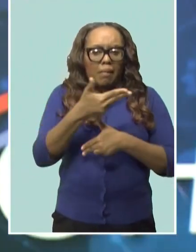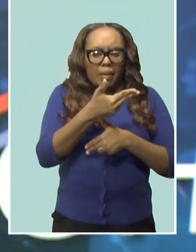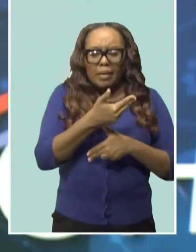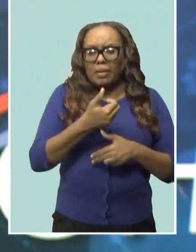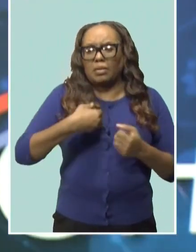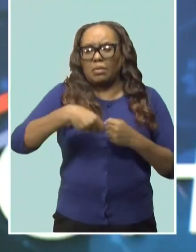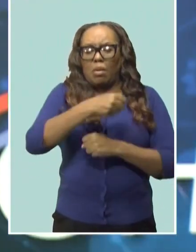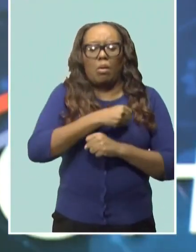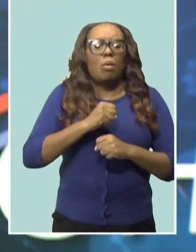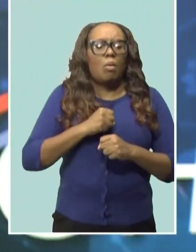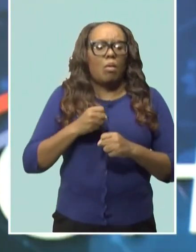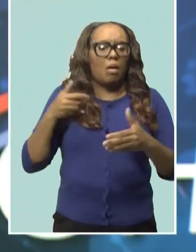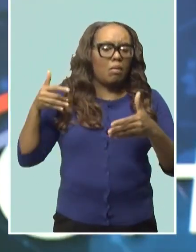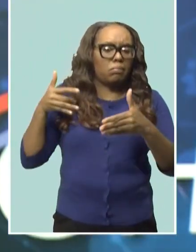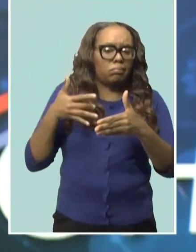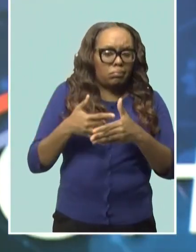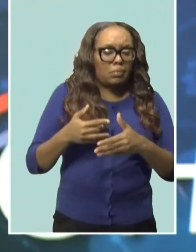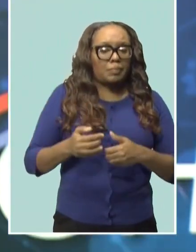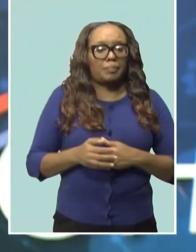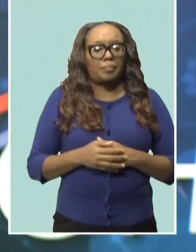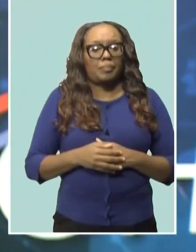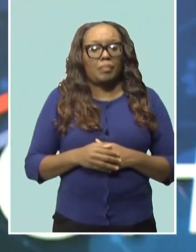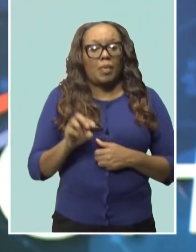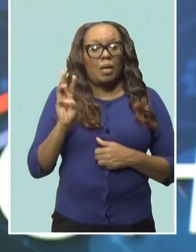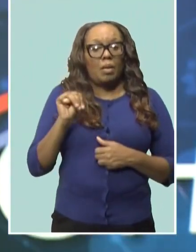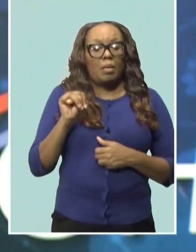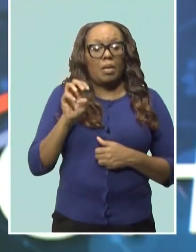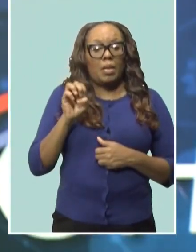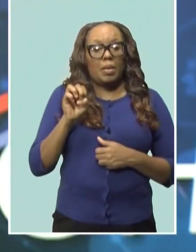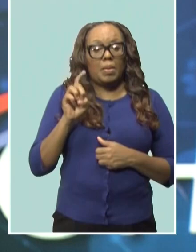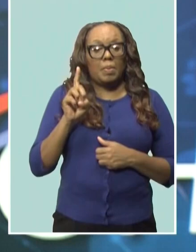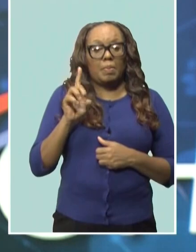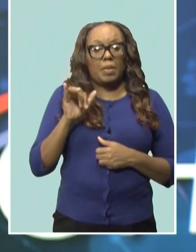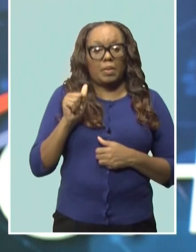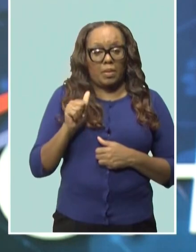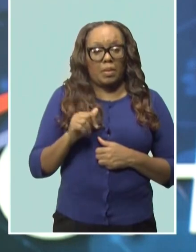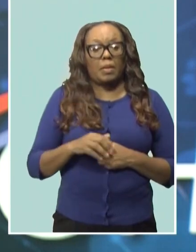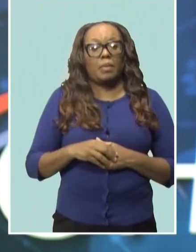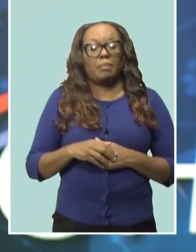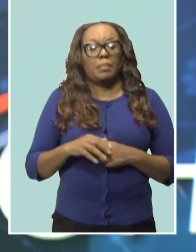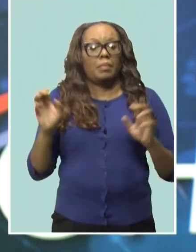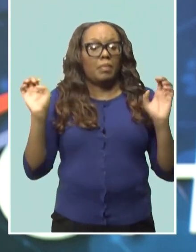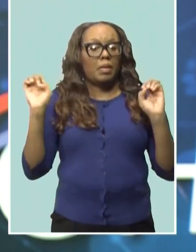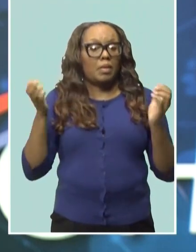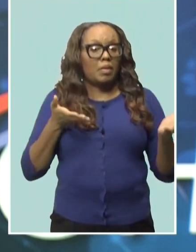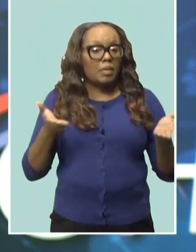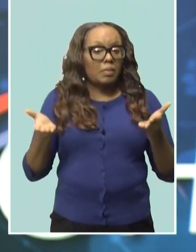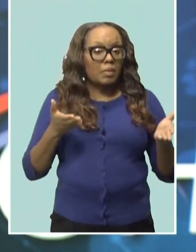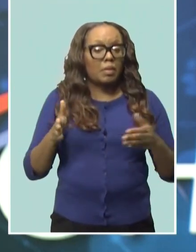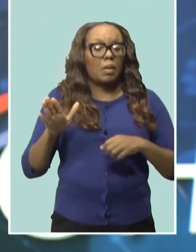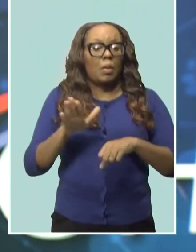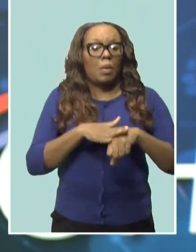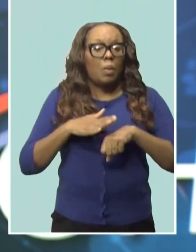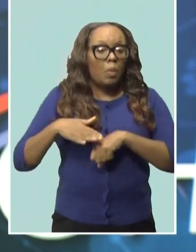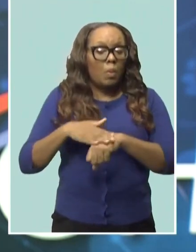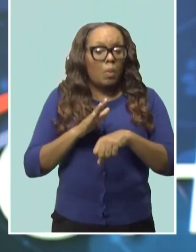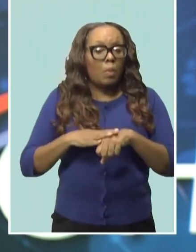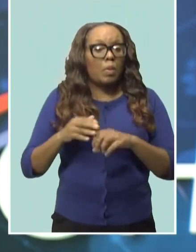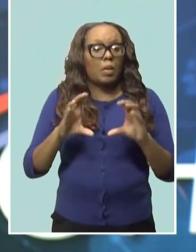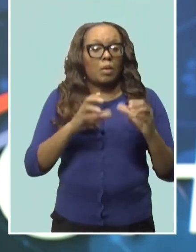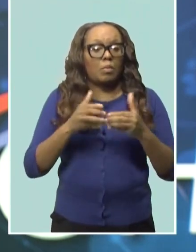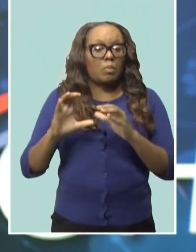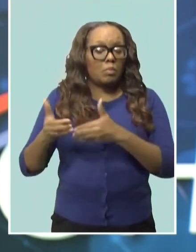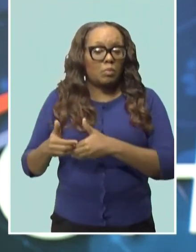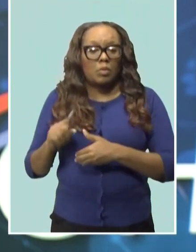Mr. Abrams says media houses, emergency services and warning focal points have a significant role to play in the